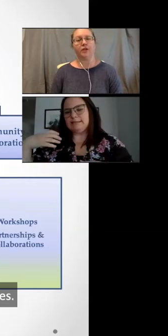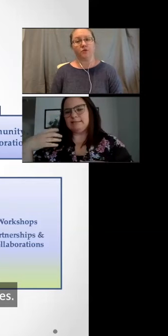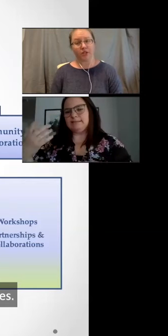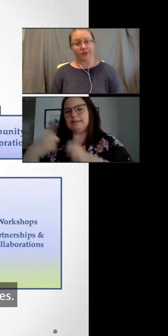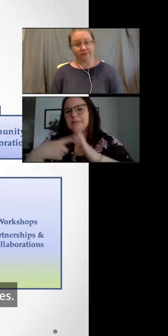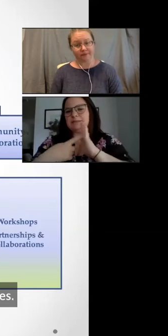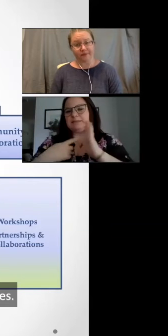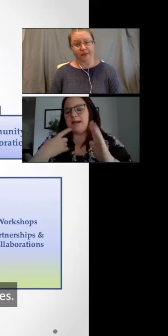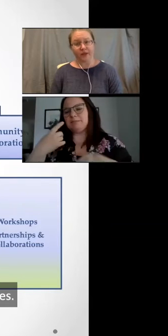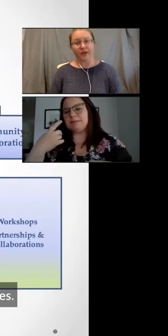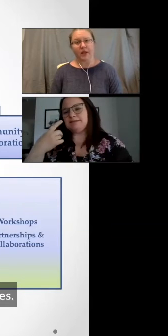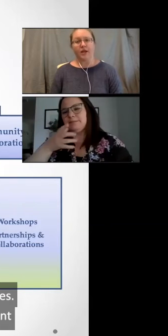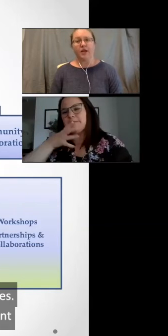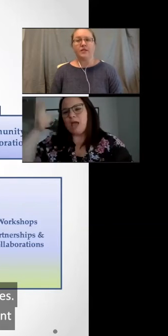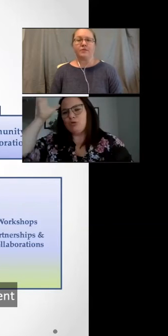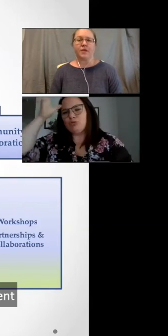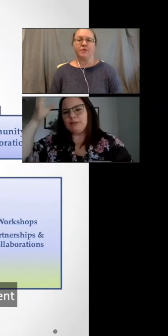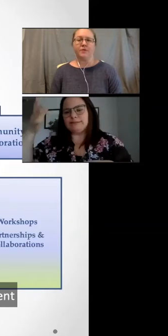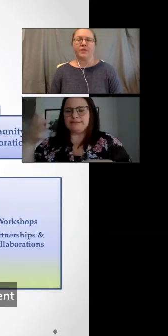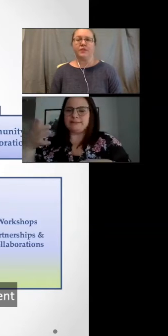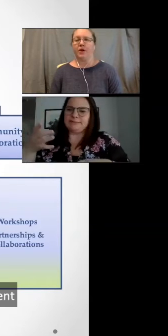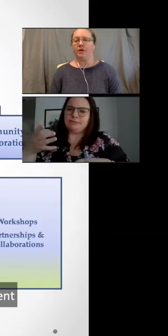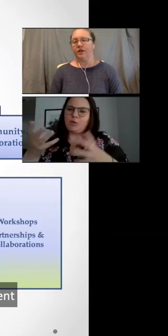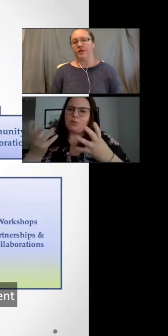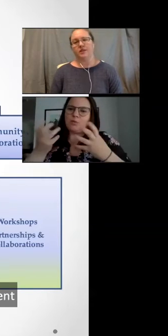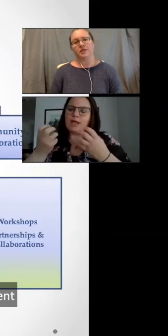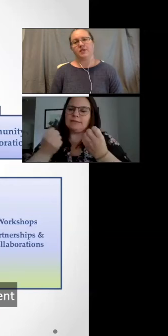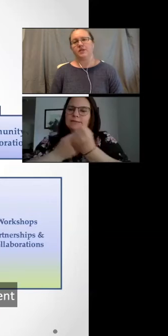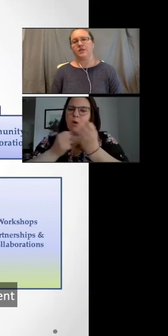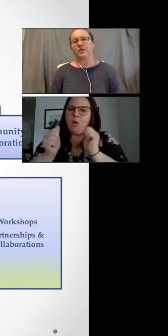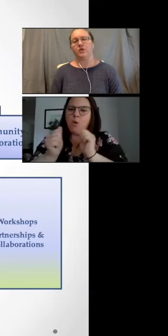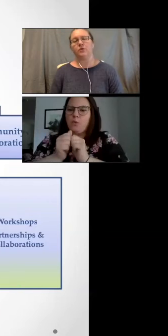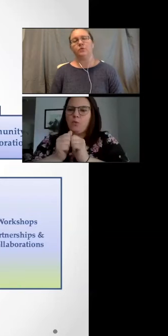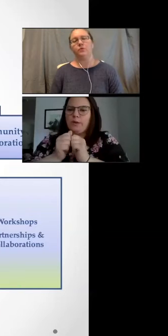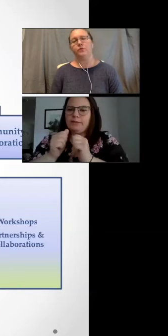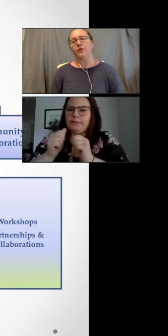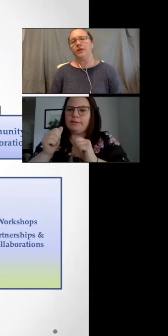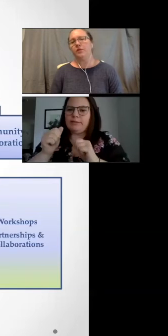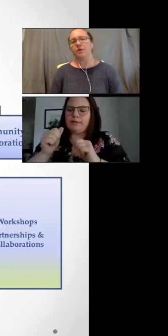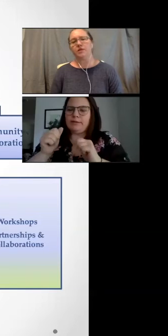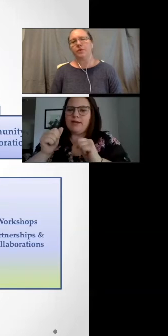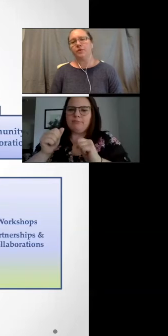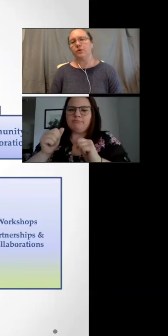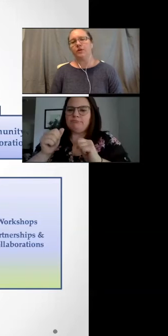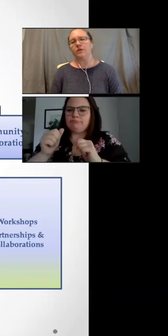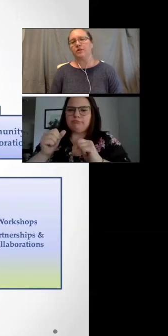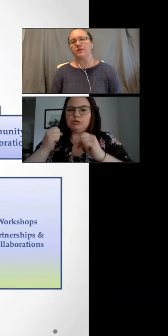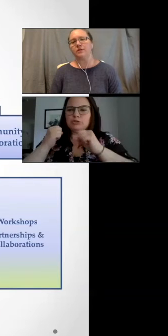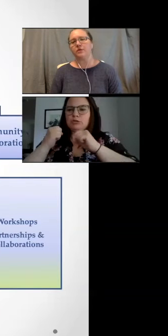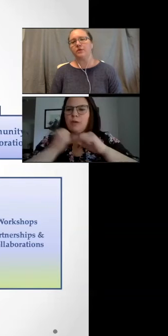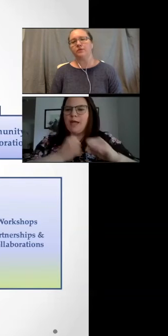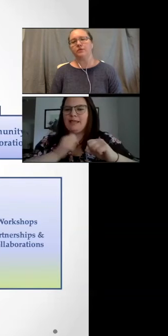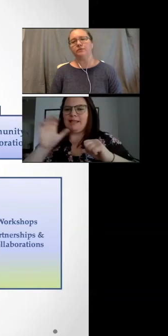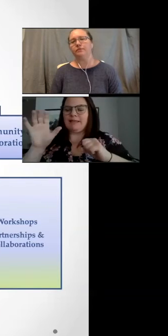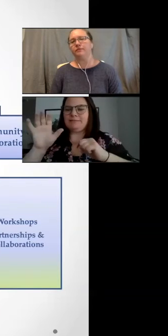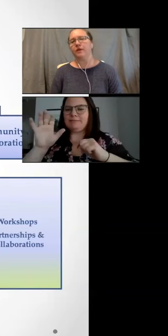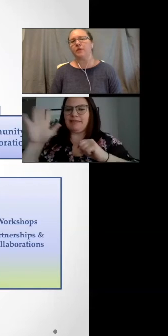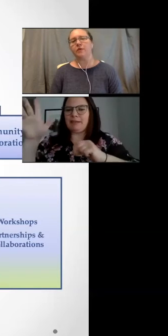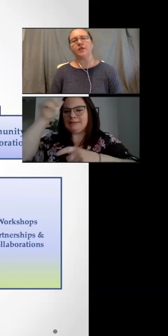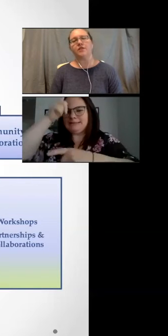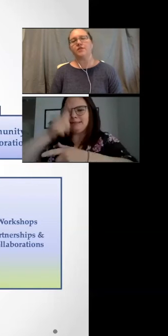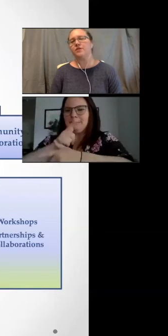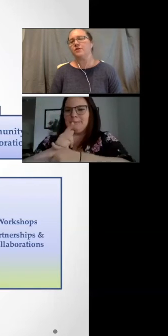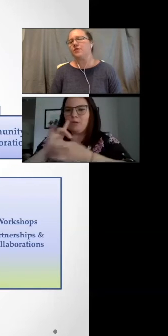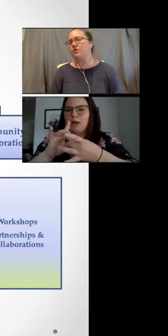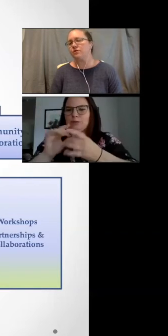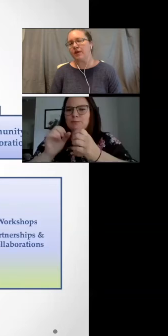parent coaching. Sometimes we see parents who really want support